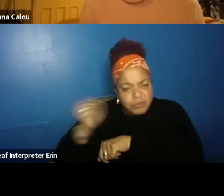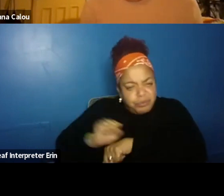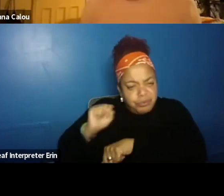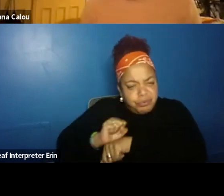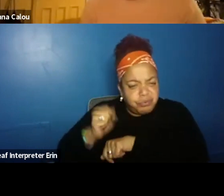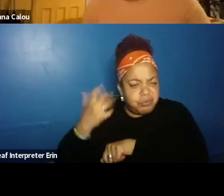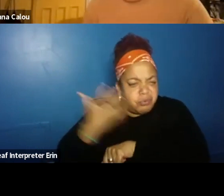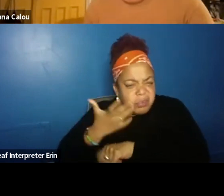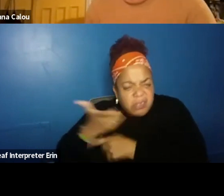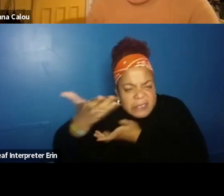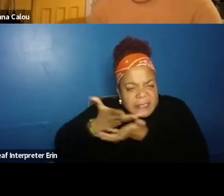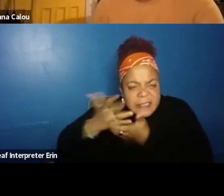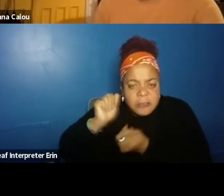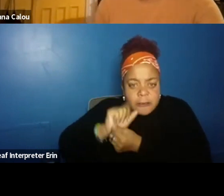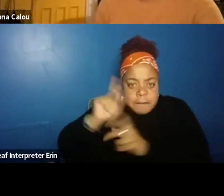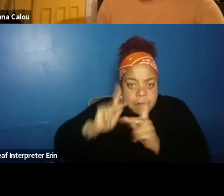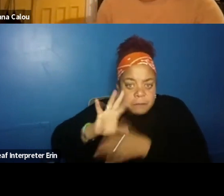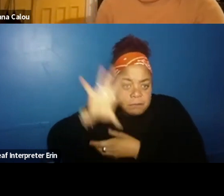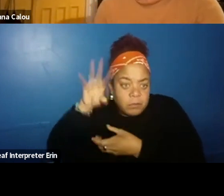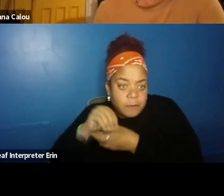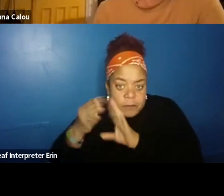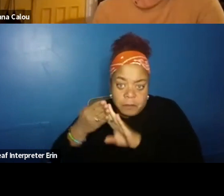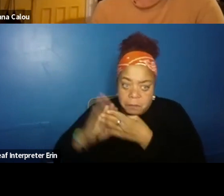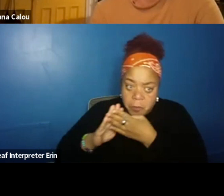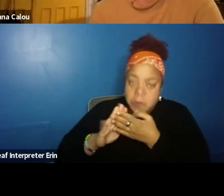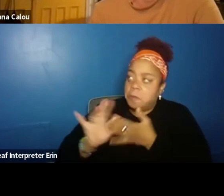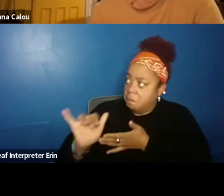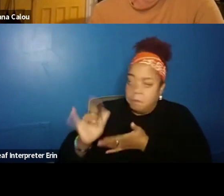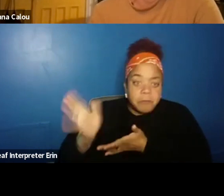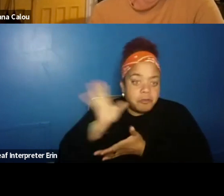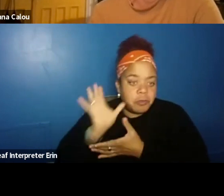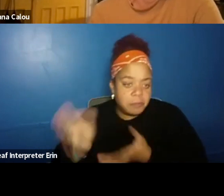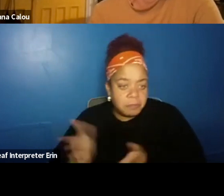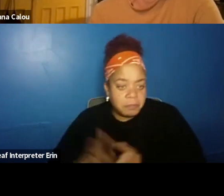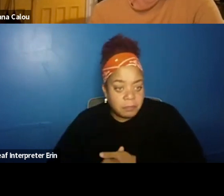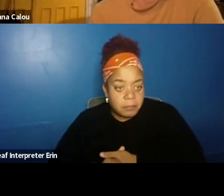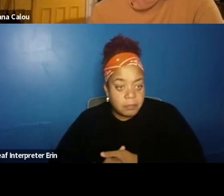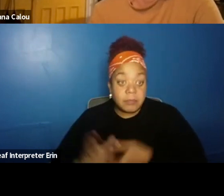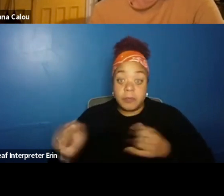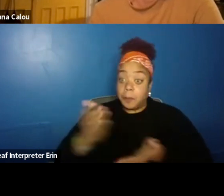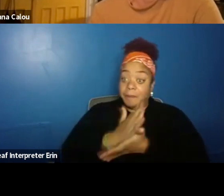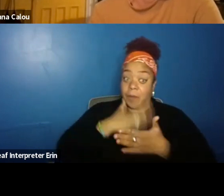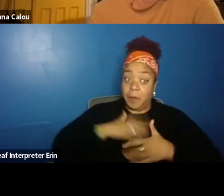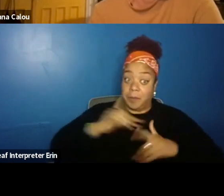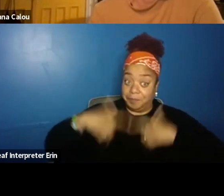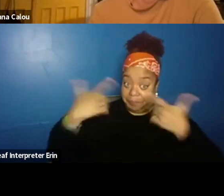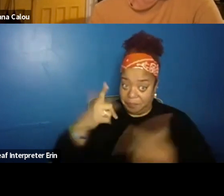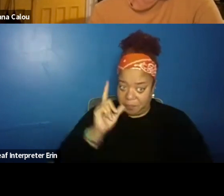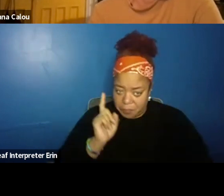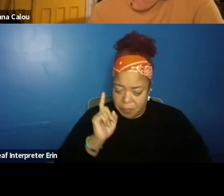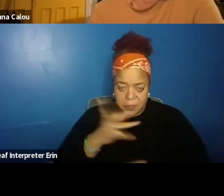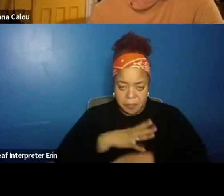thing that I'm gonna say before I sort of pass the mic is the importance of not only embodiment to be